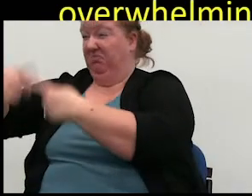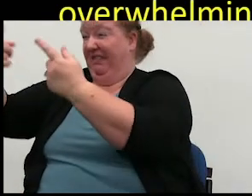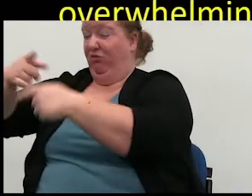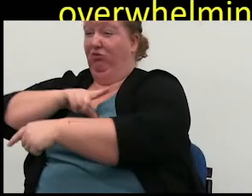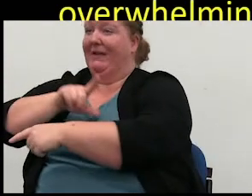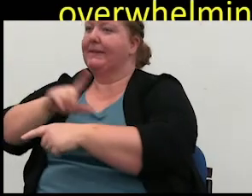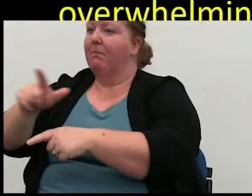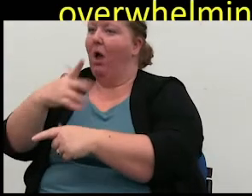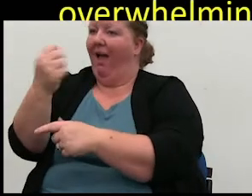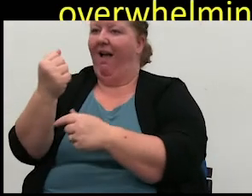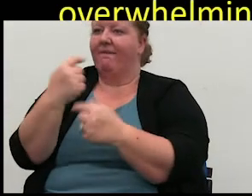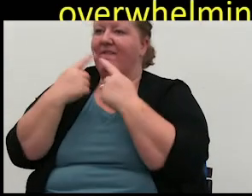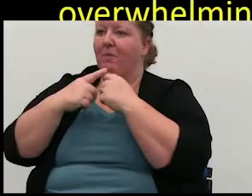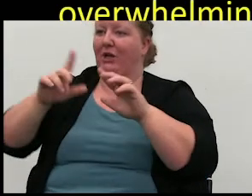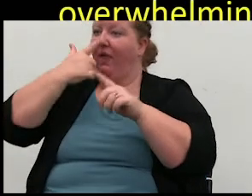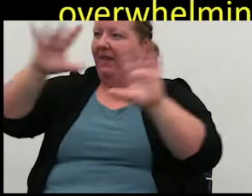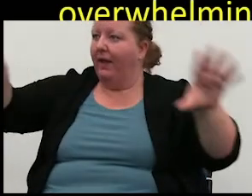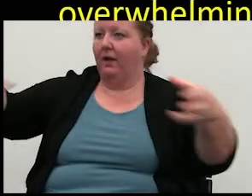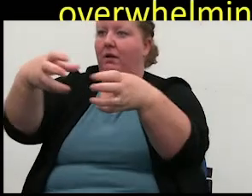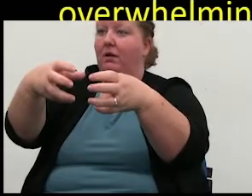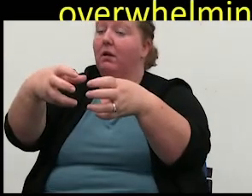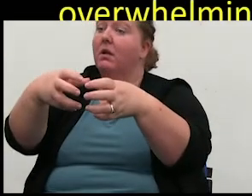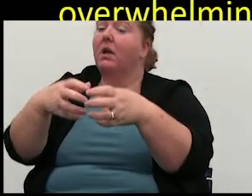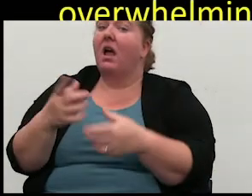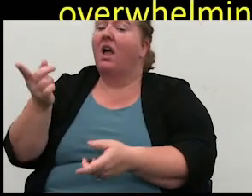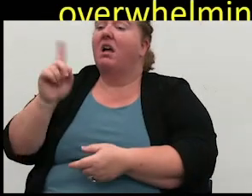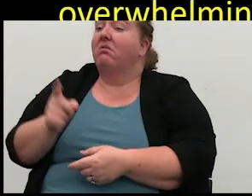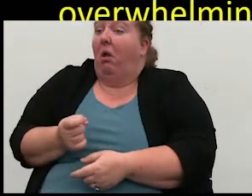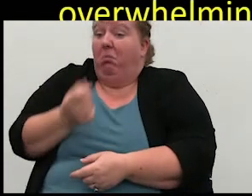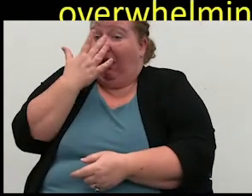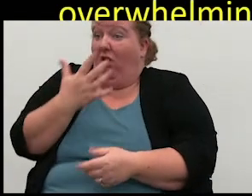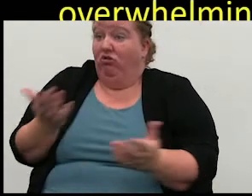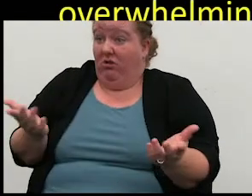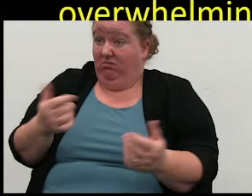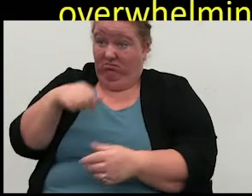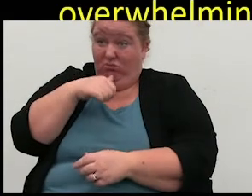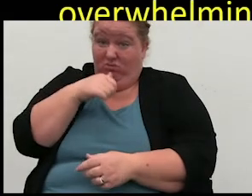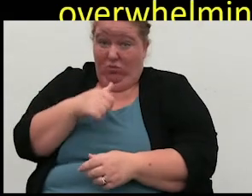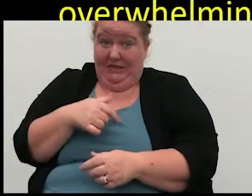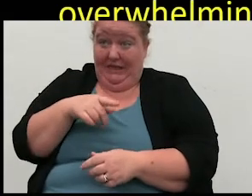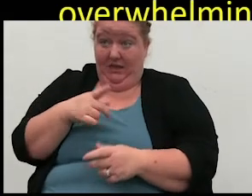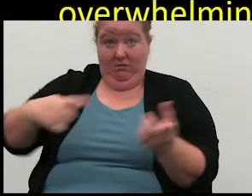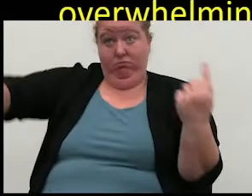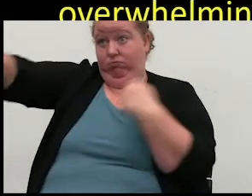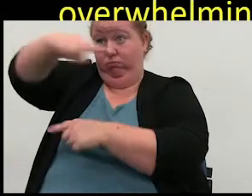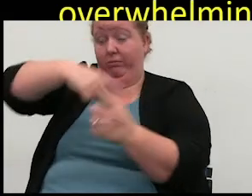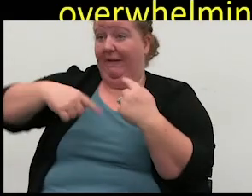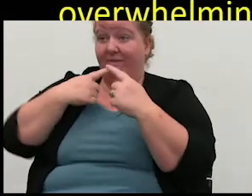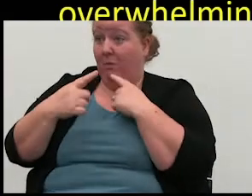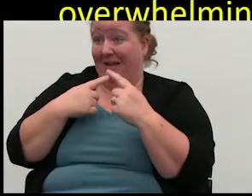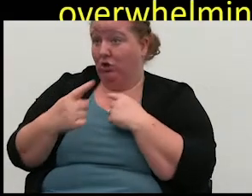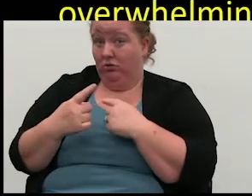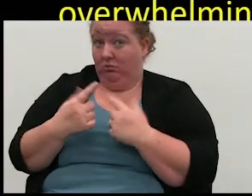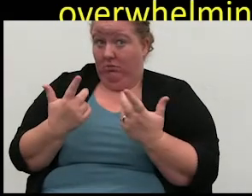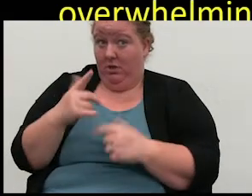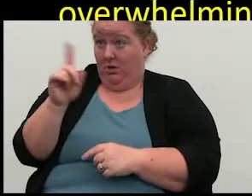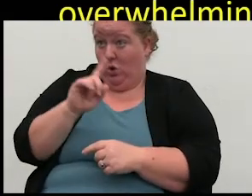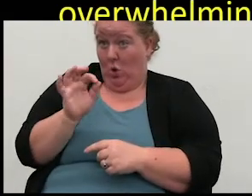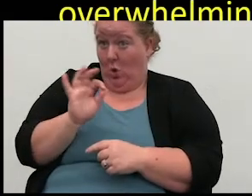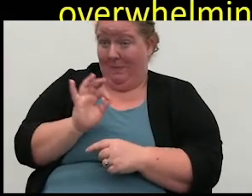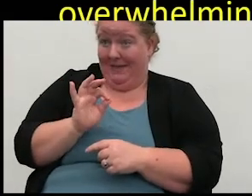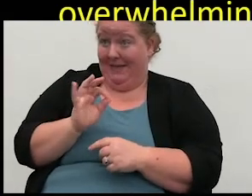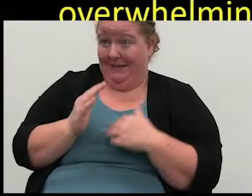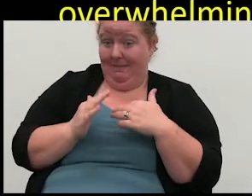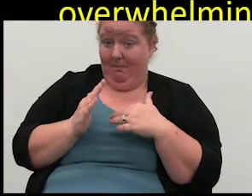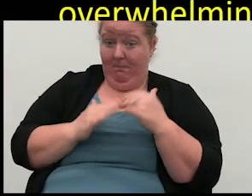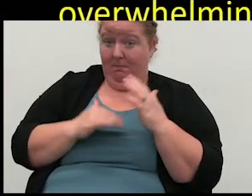reasons. And they're completely unembarrassed about using existing platforms. So nobody has built a person-based